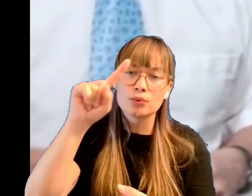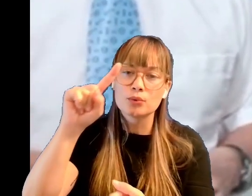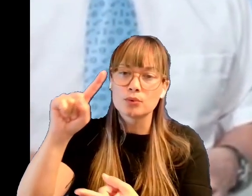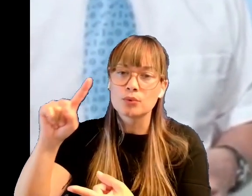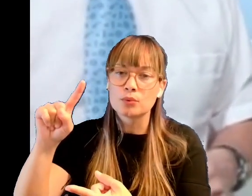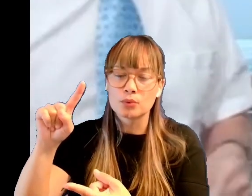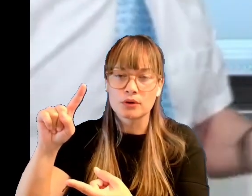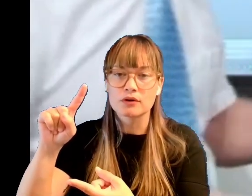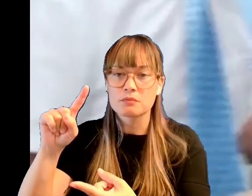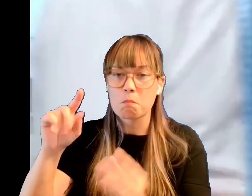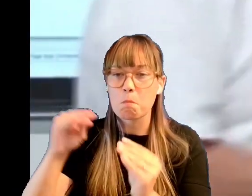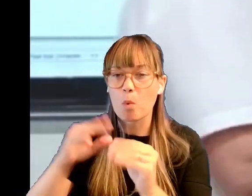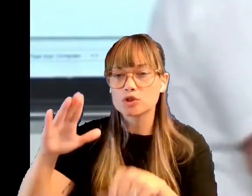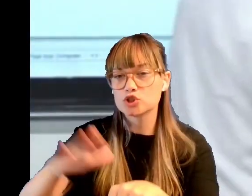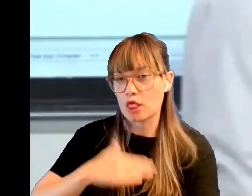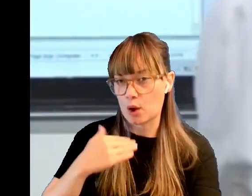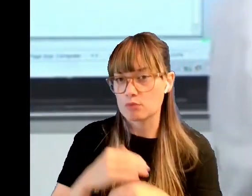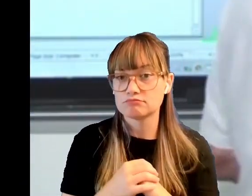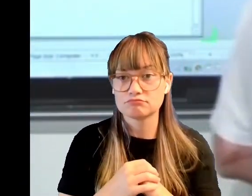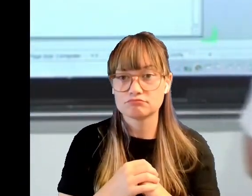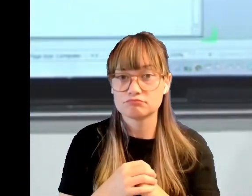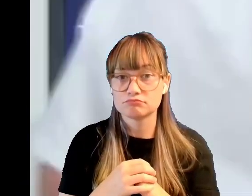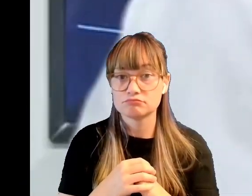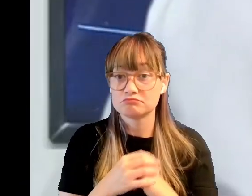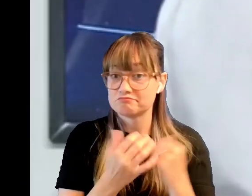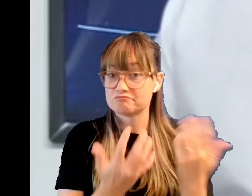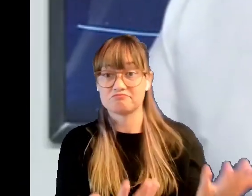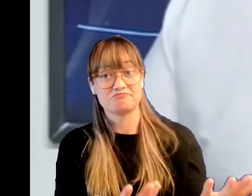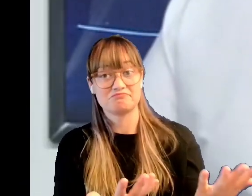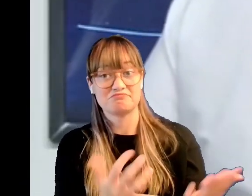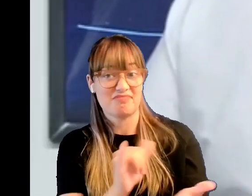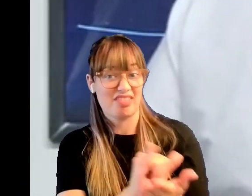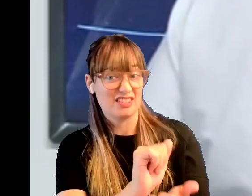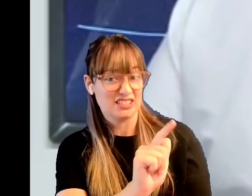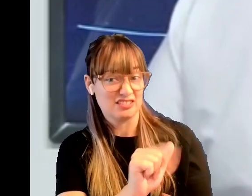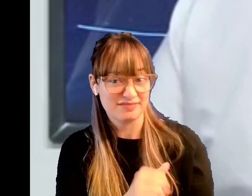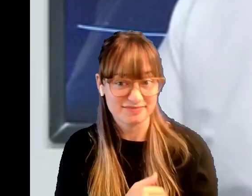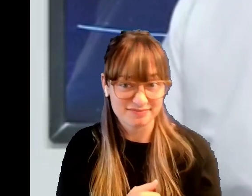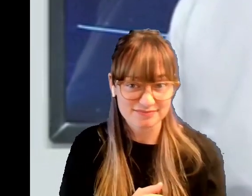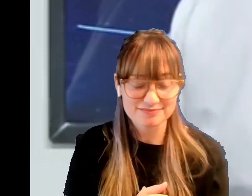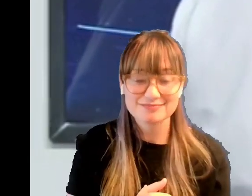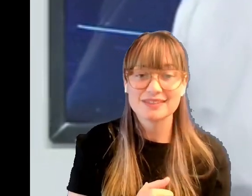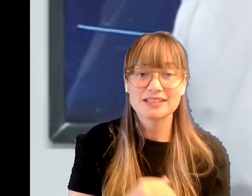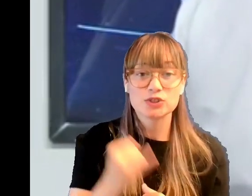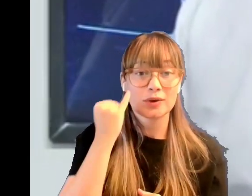as quickly. So that's basically it. If you have